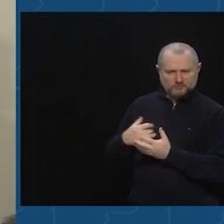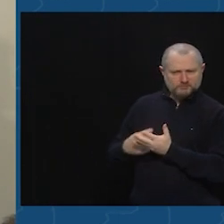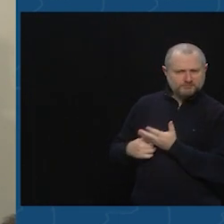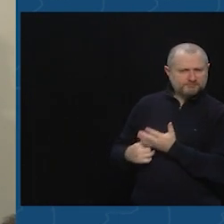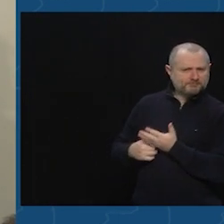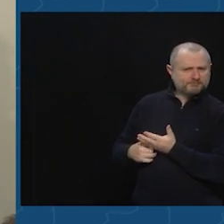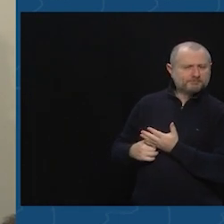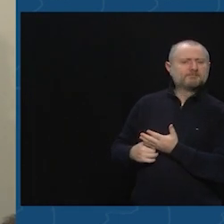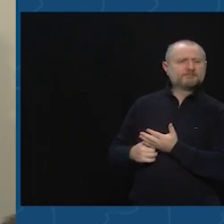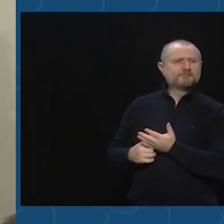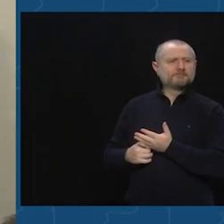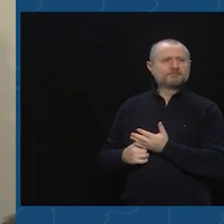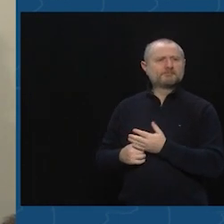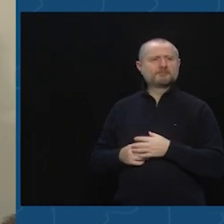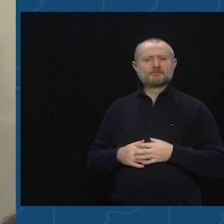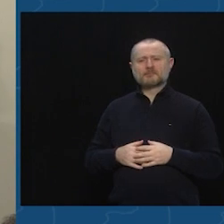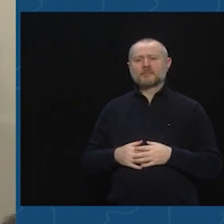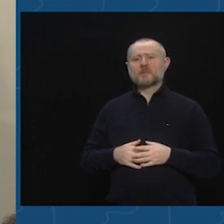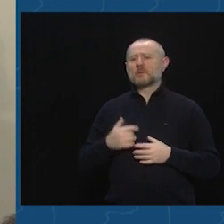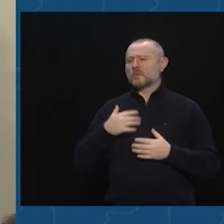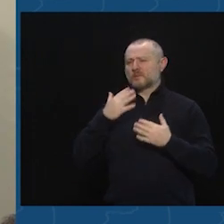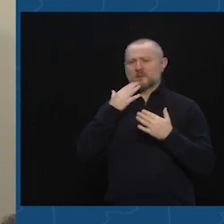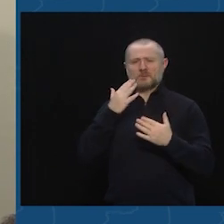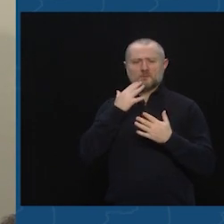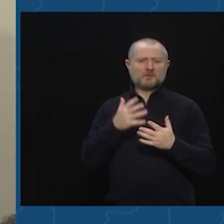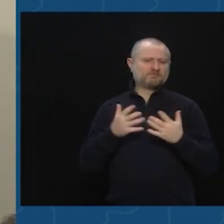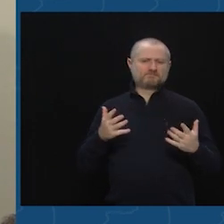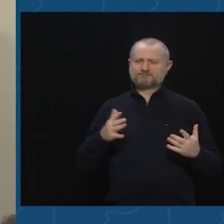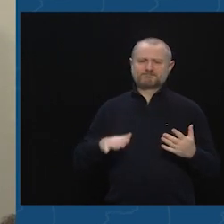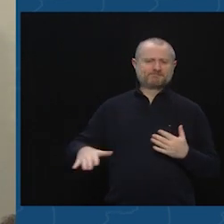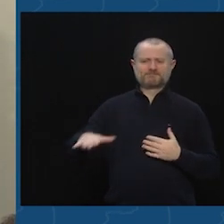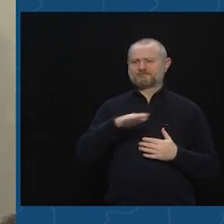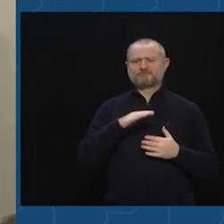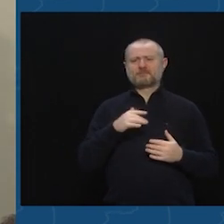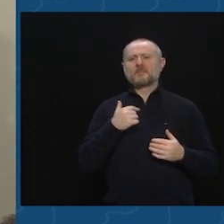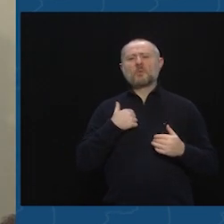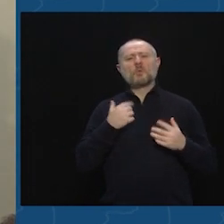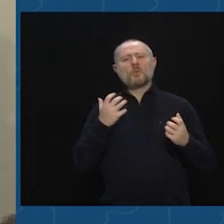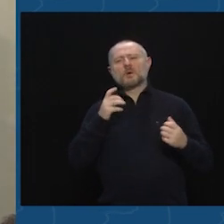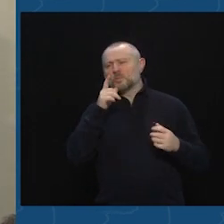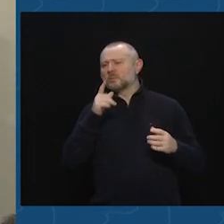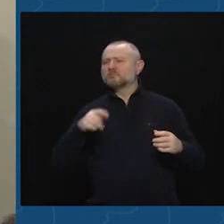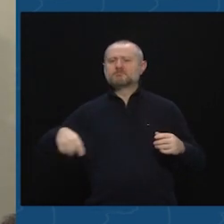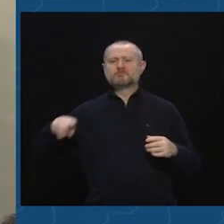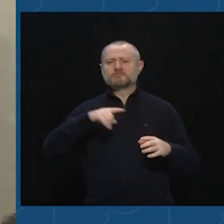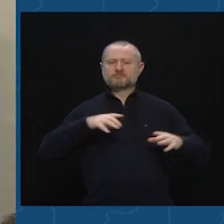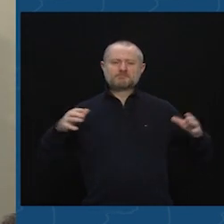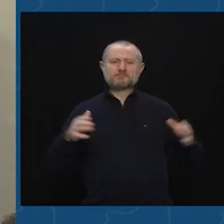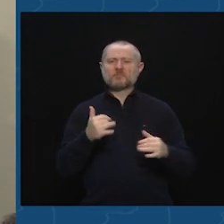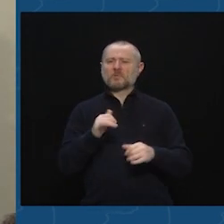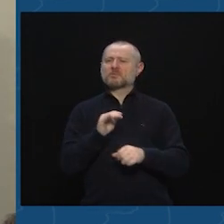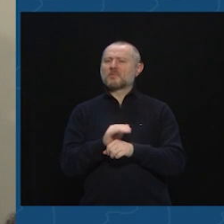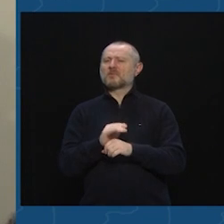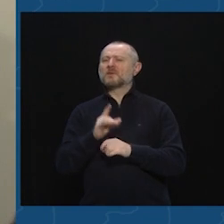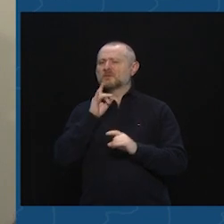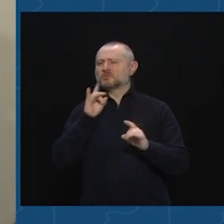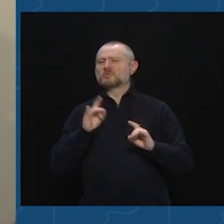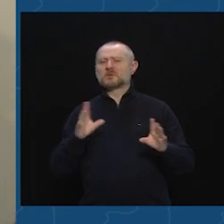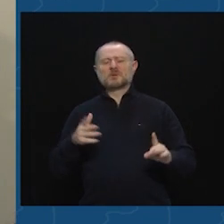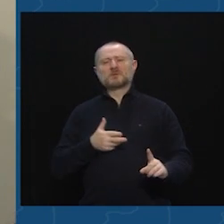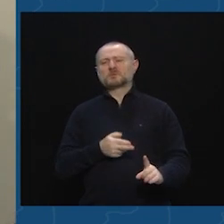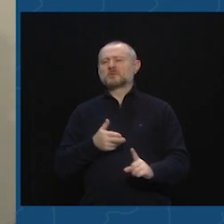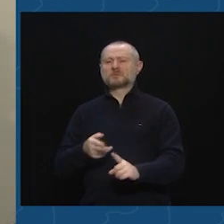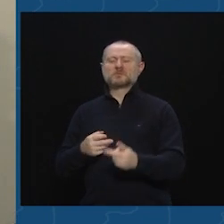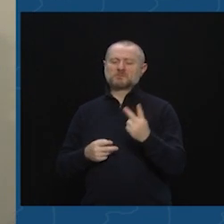the night these horrific attacks on our law enforcement, our police officers, Mora and Rivera, occurred. So thank you for being there. We were in